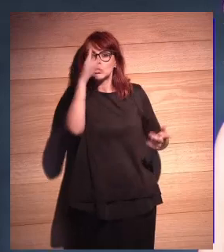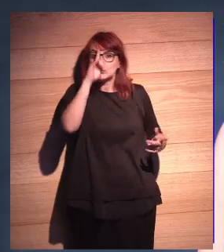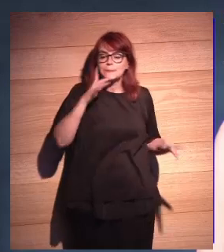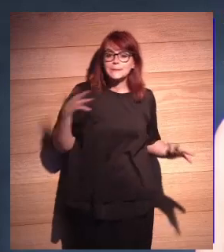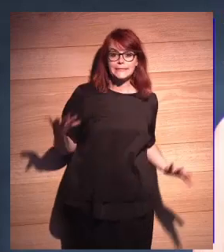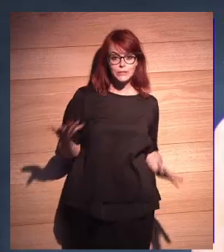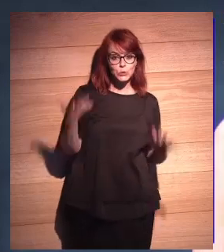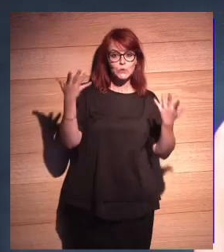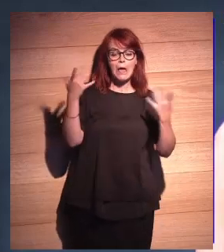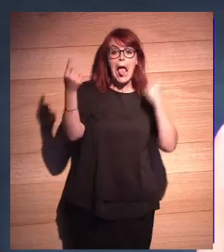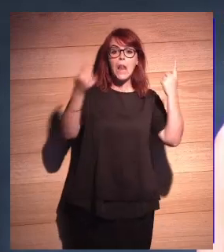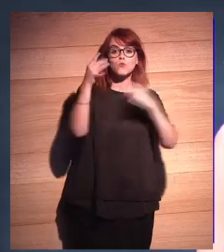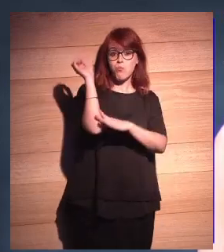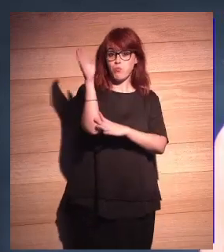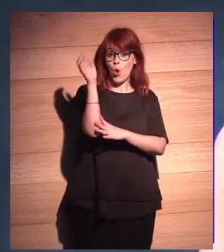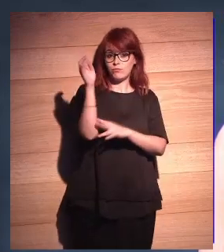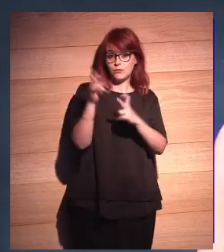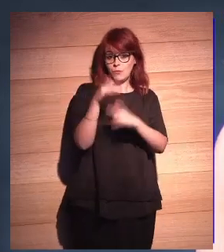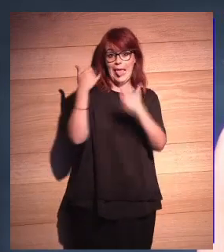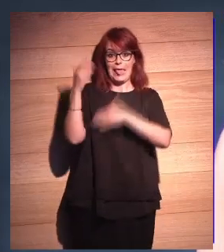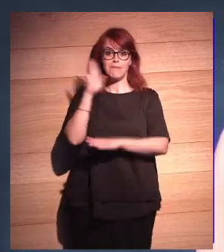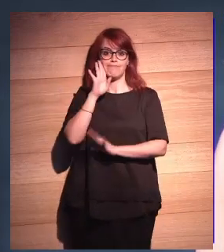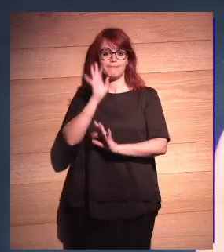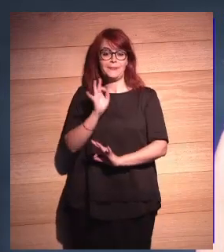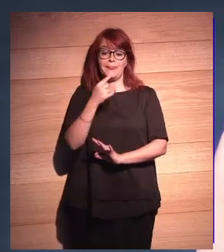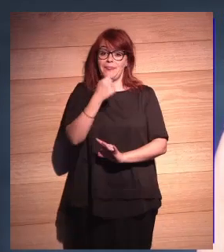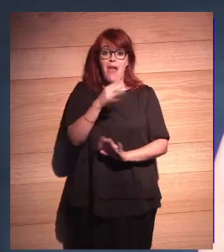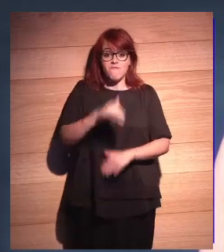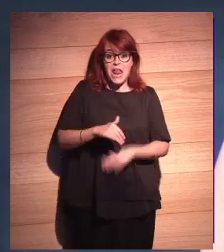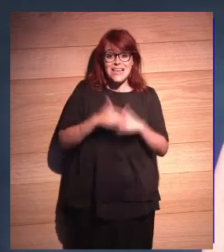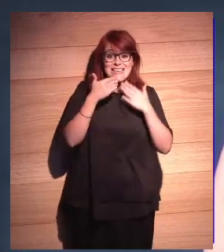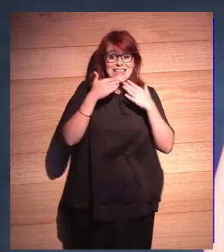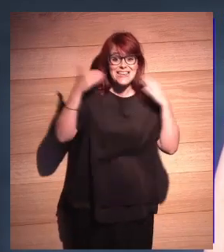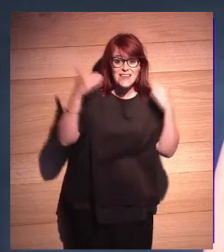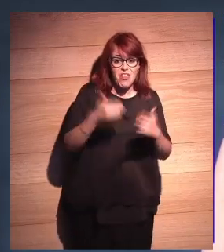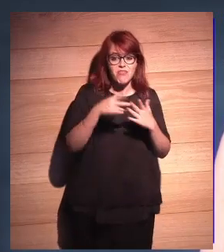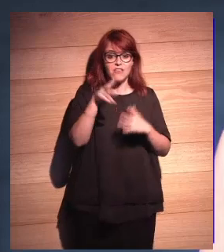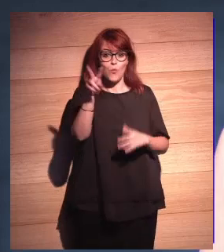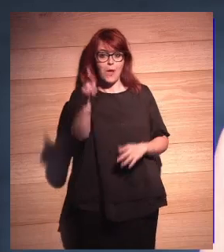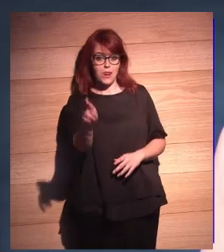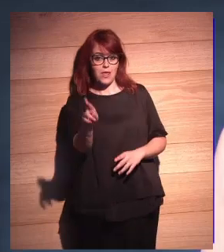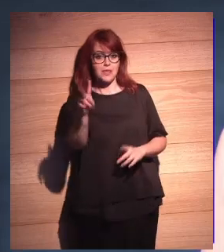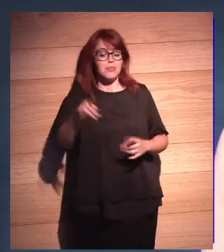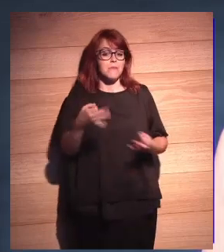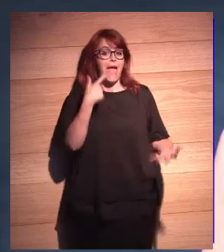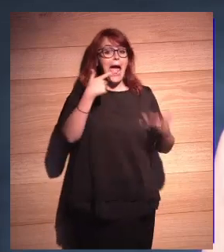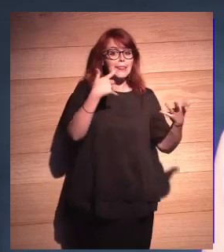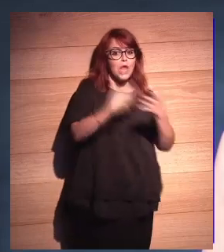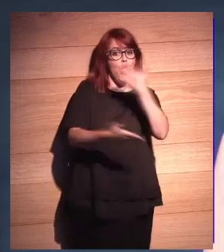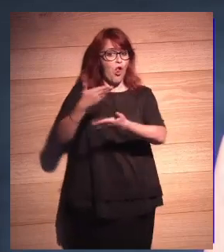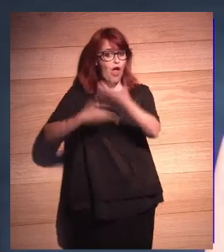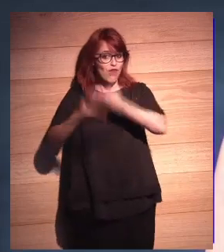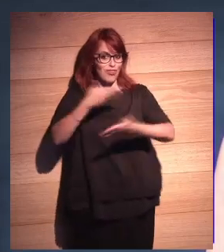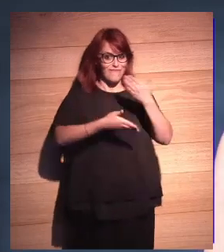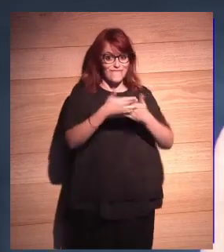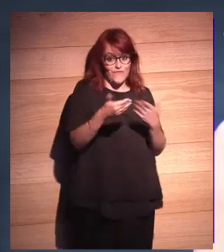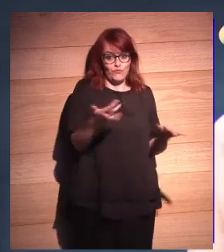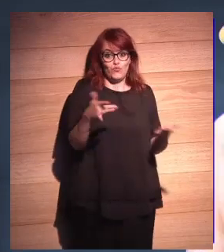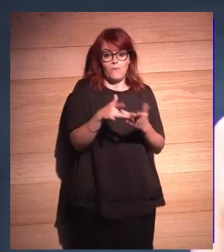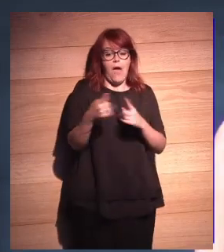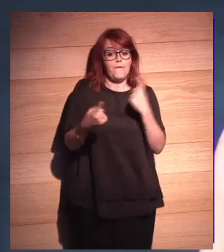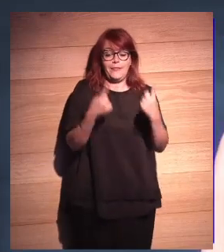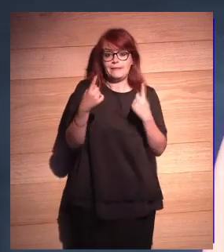of what software is, or they might not be very knowledgeable in programming, but